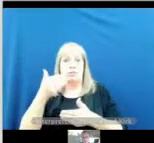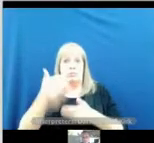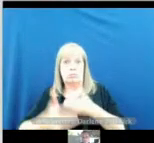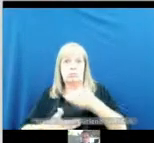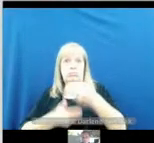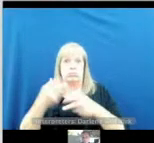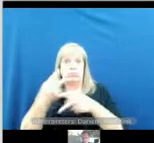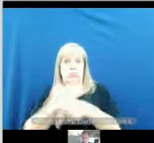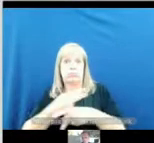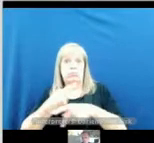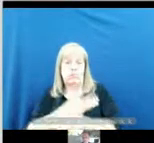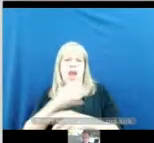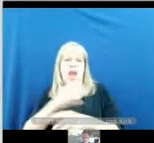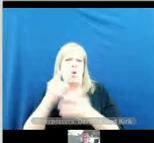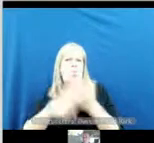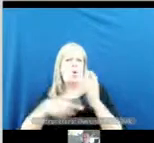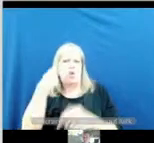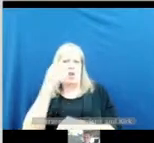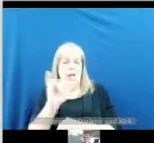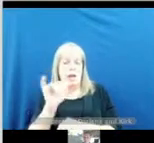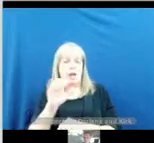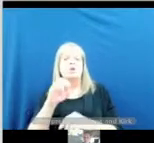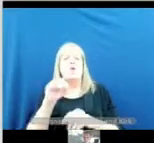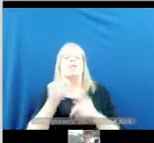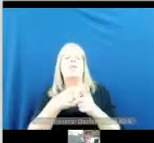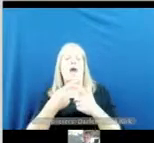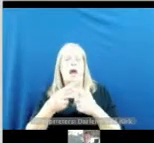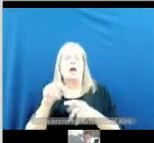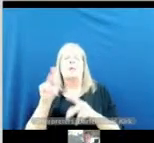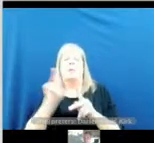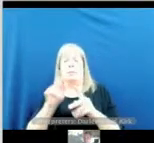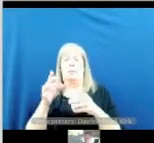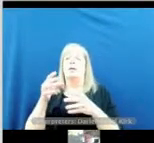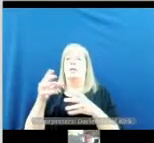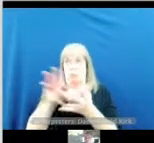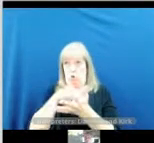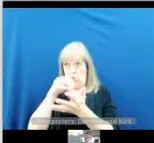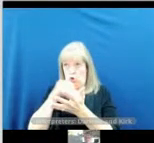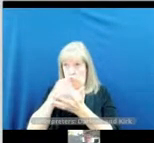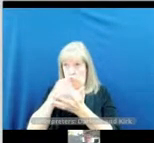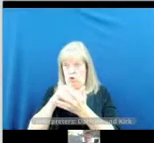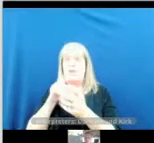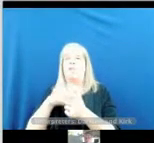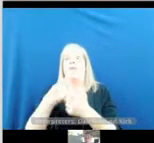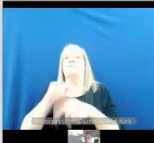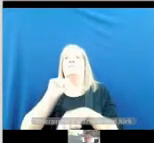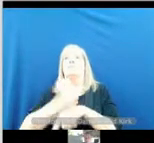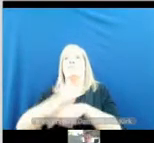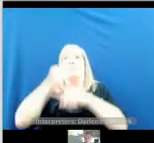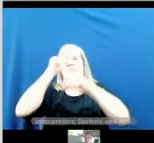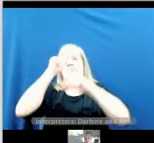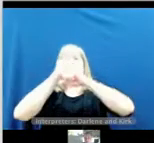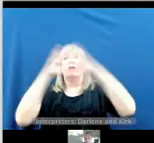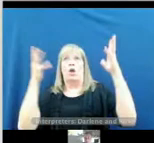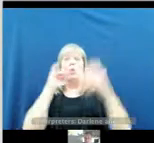just so people can kind of build that schema, which takes us back to the earlier